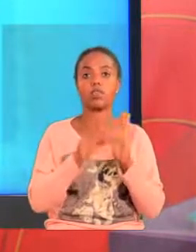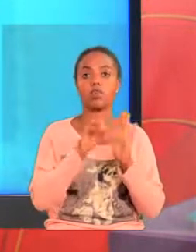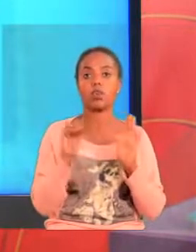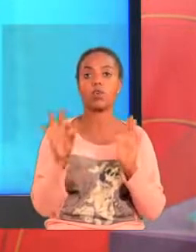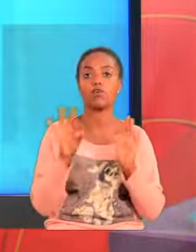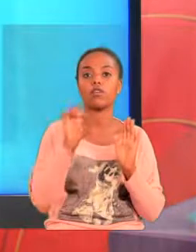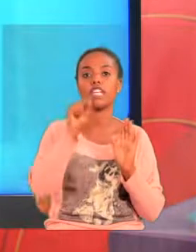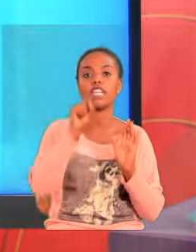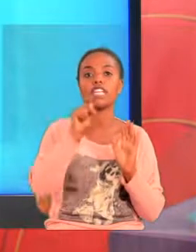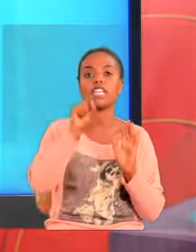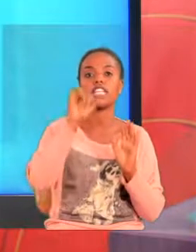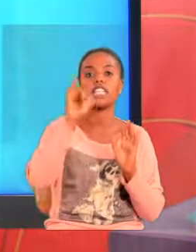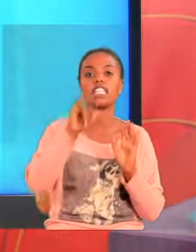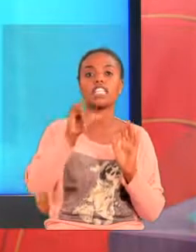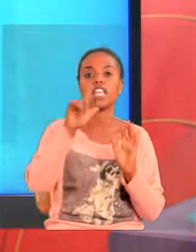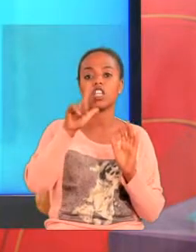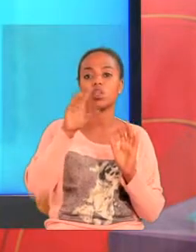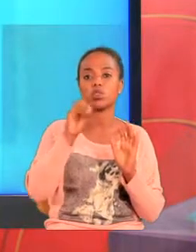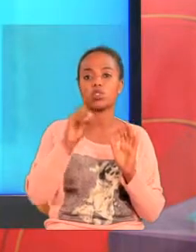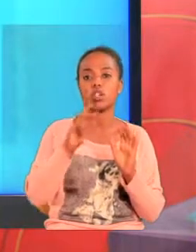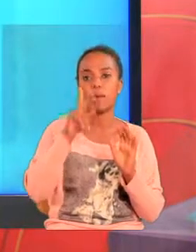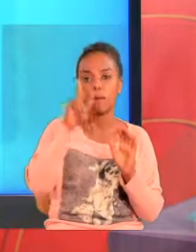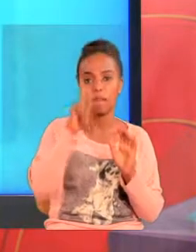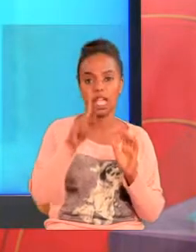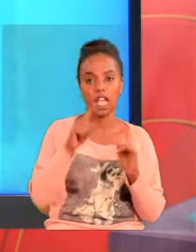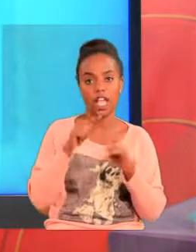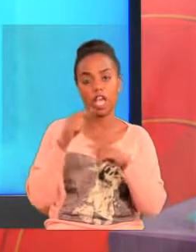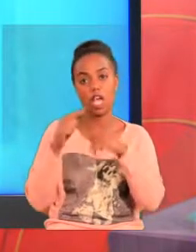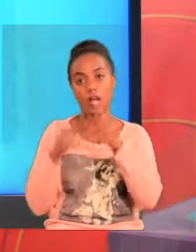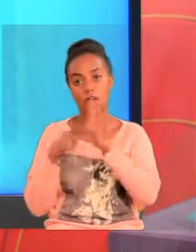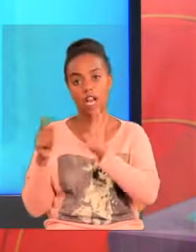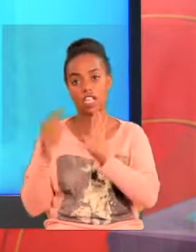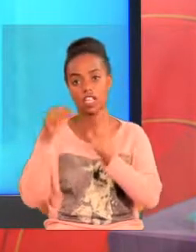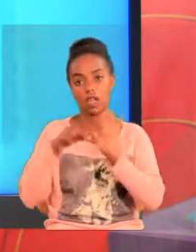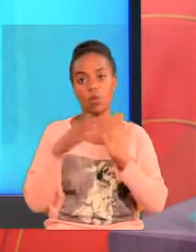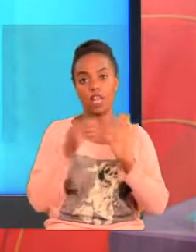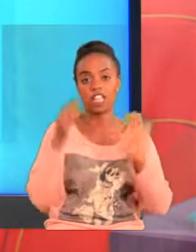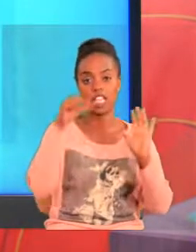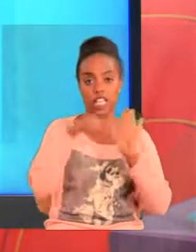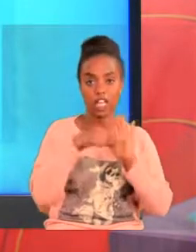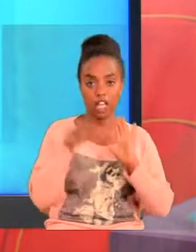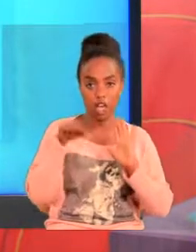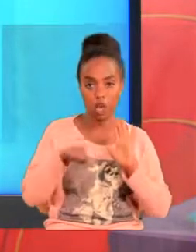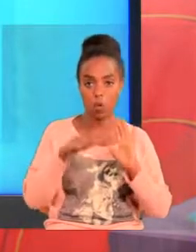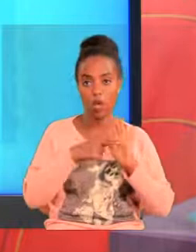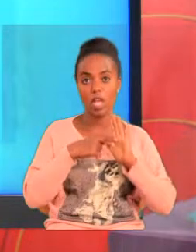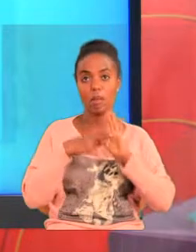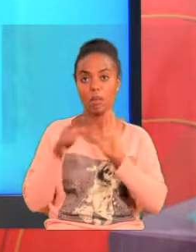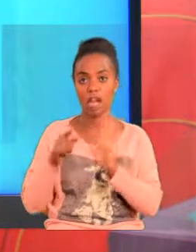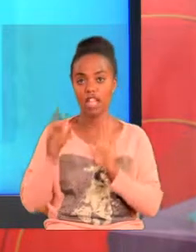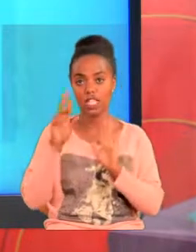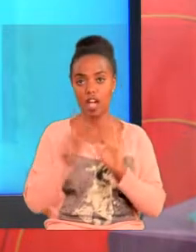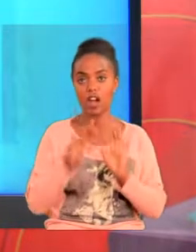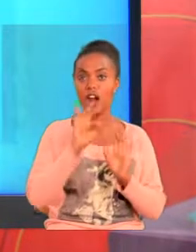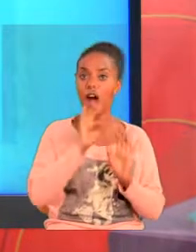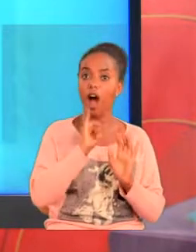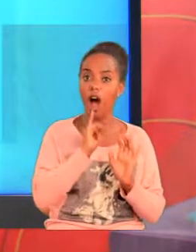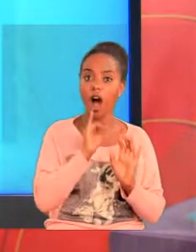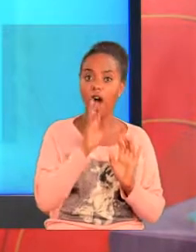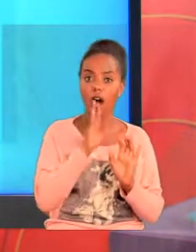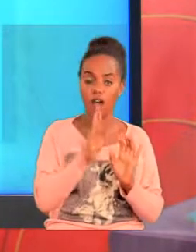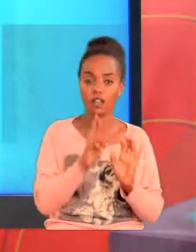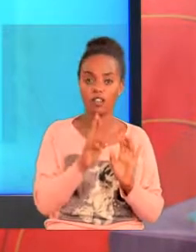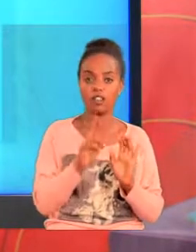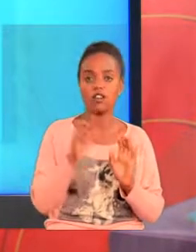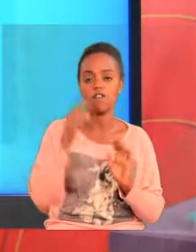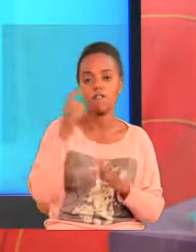syllogism. If P implies Q and Q implies R, then P implies R is valid. So we call